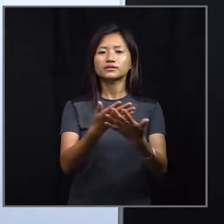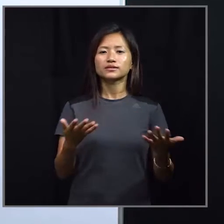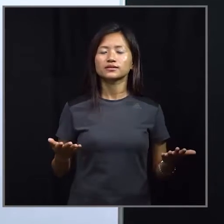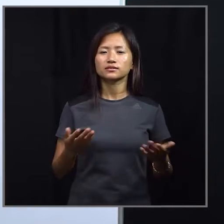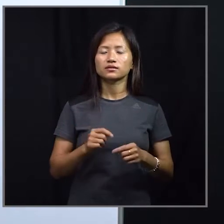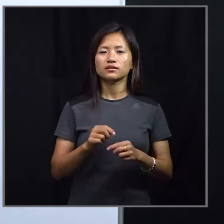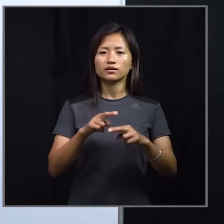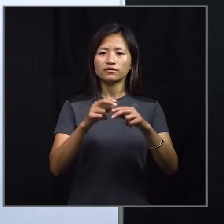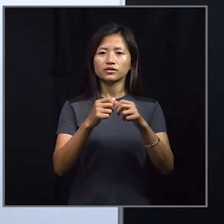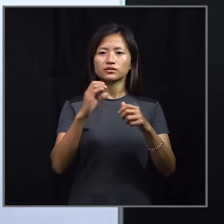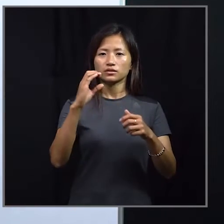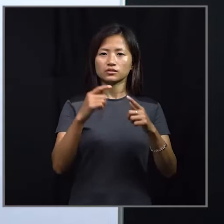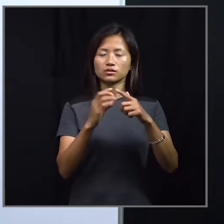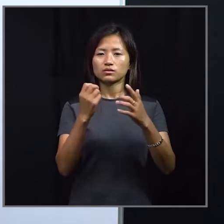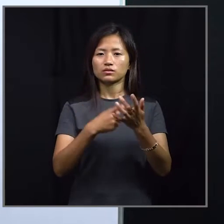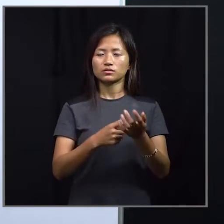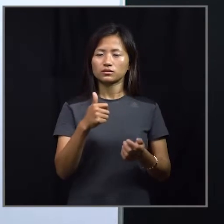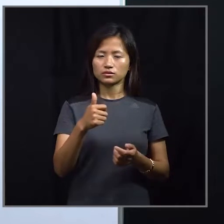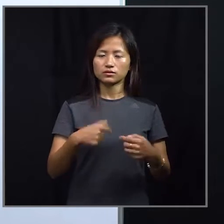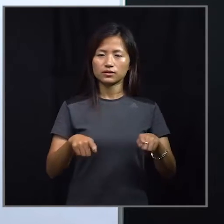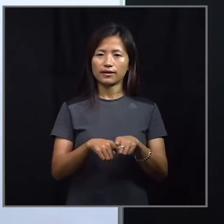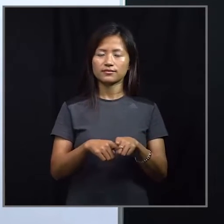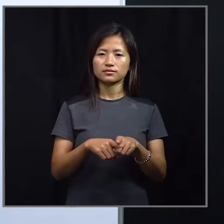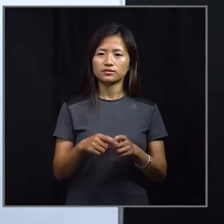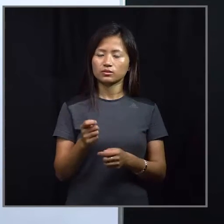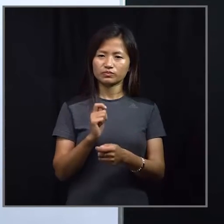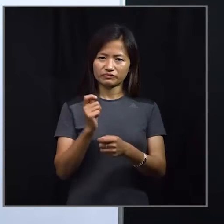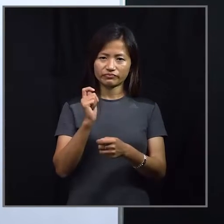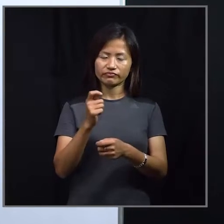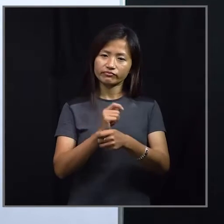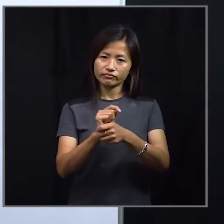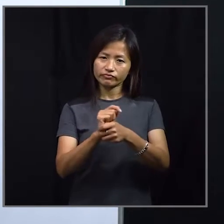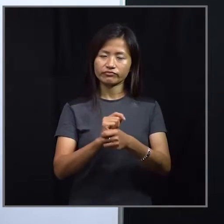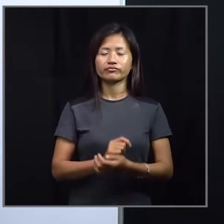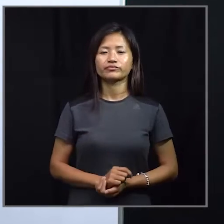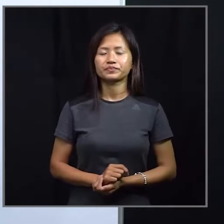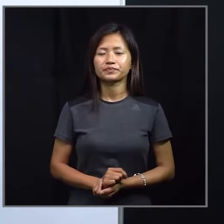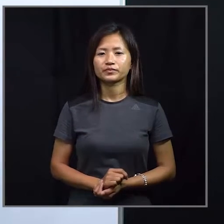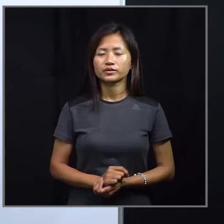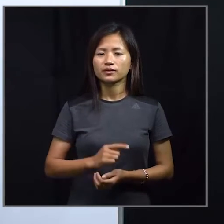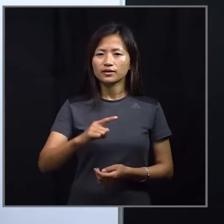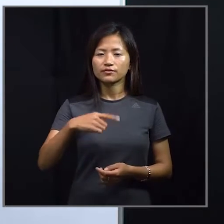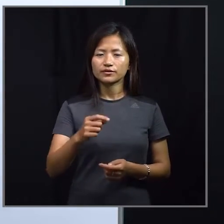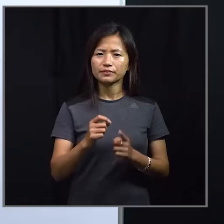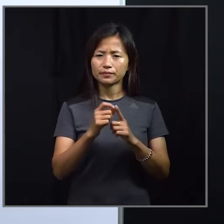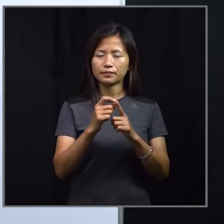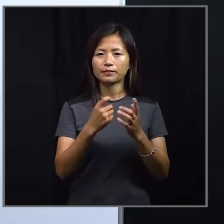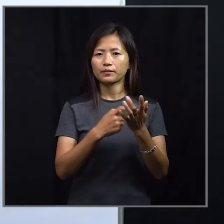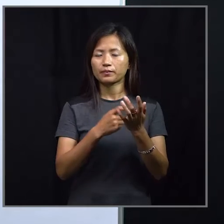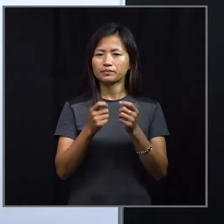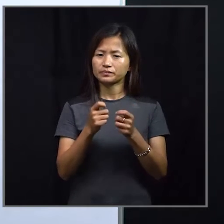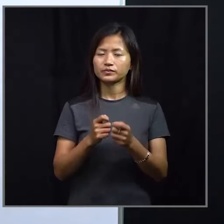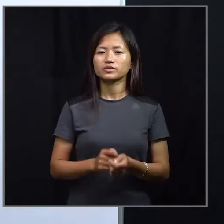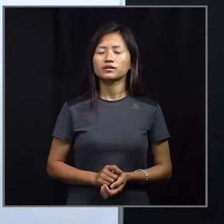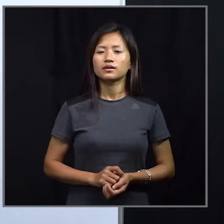engage in the production of goods and services. So every production unit will